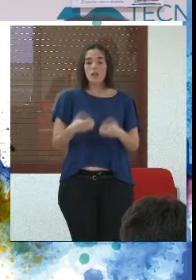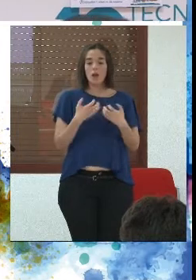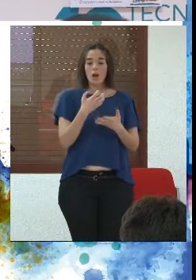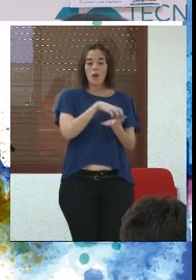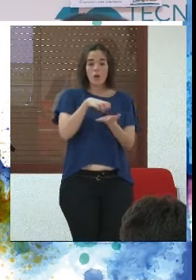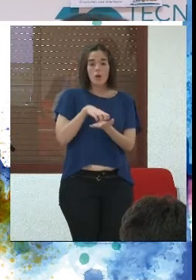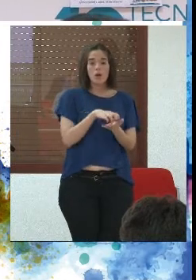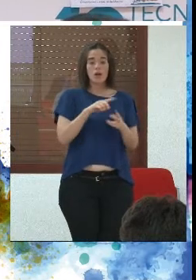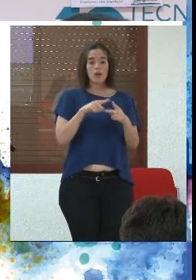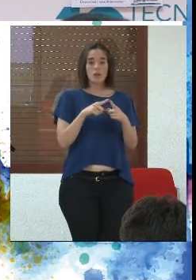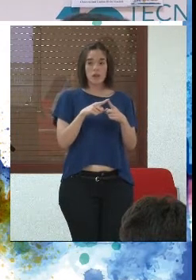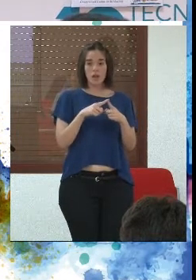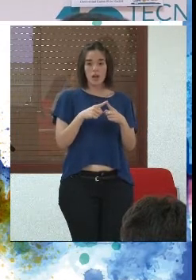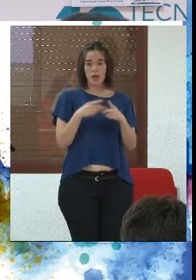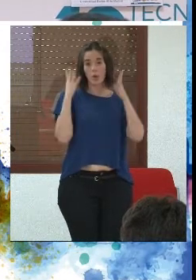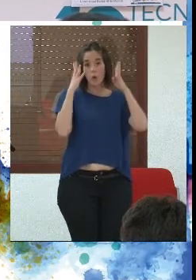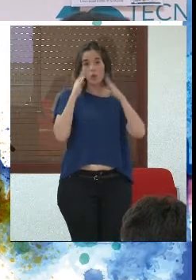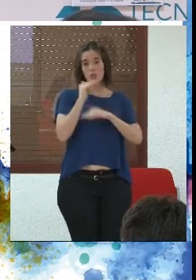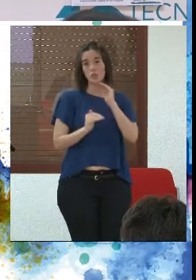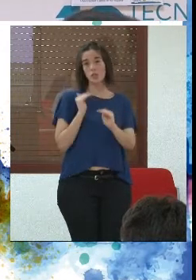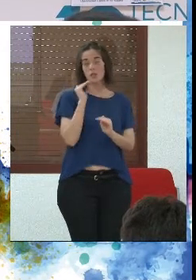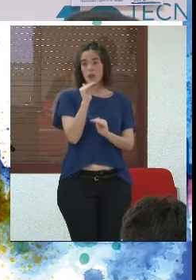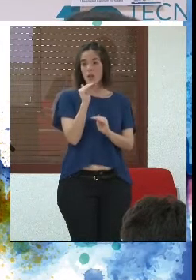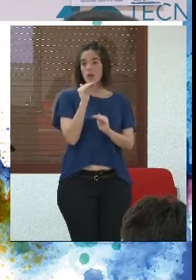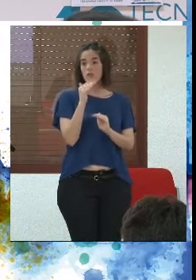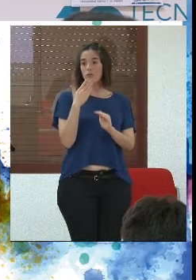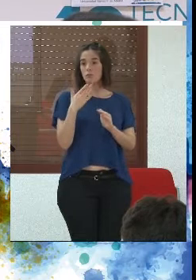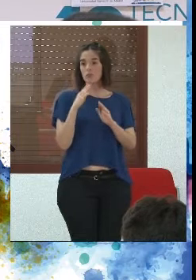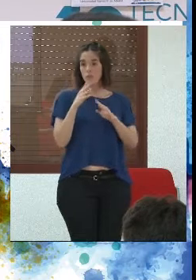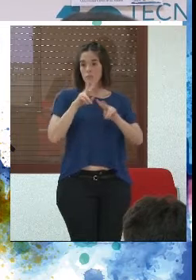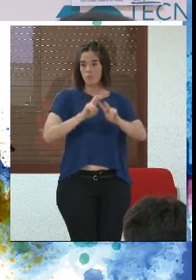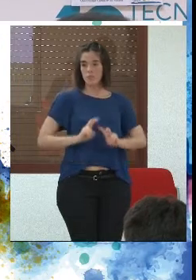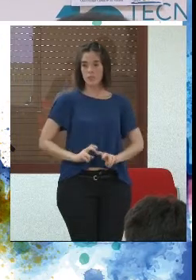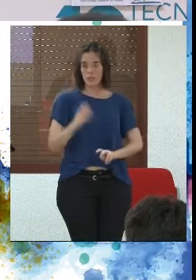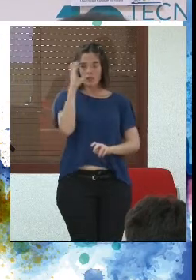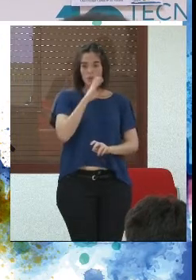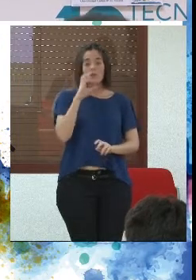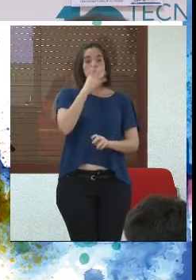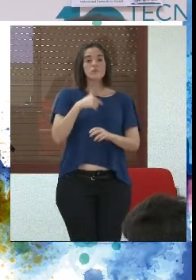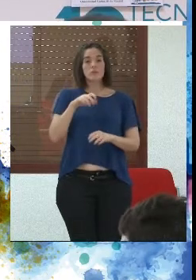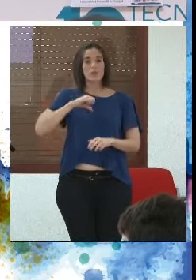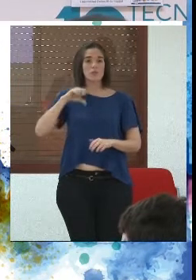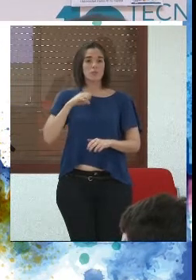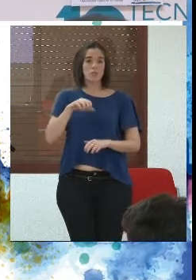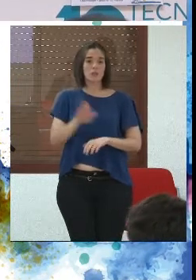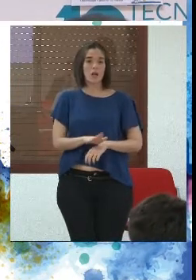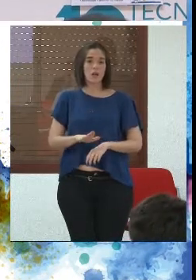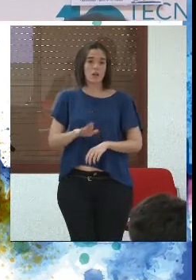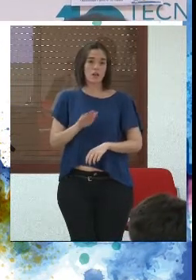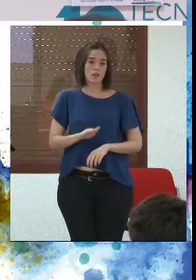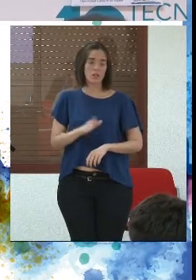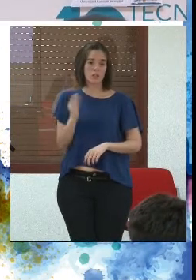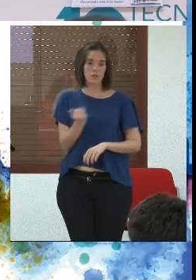Competitiveness, and there are three institutions participating: Hospital Niño Jesús from Madrid, the Biomechanic